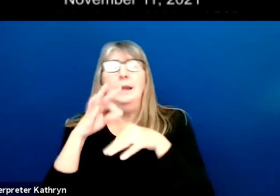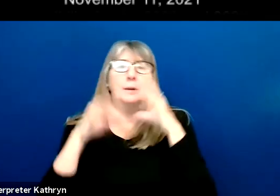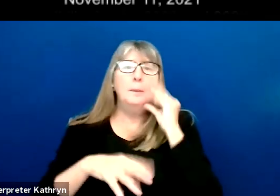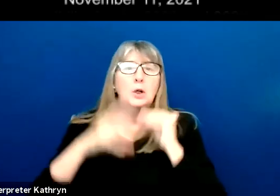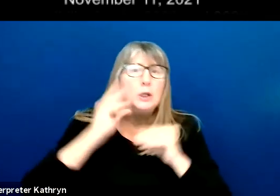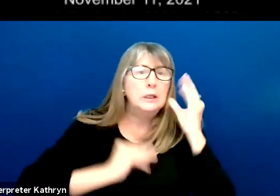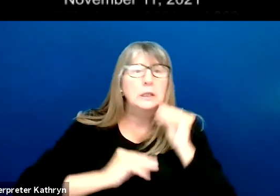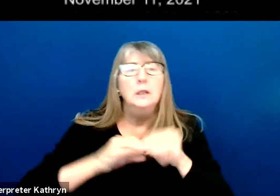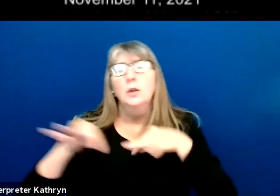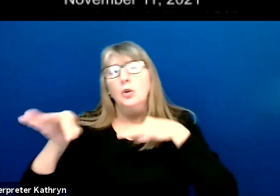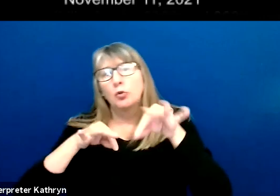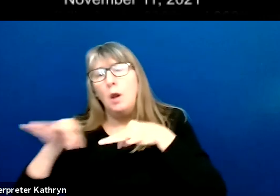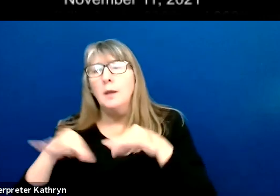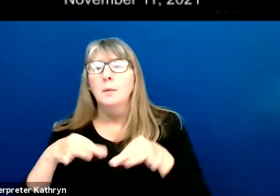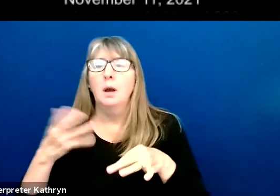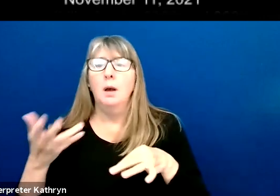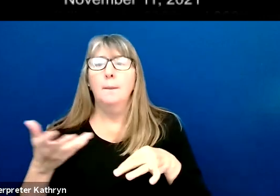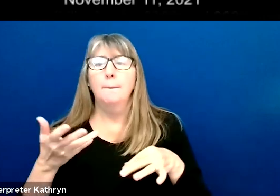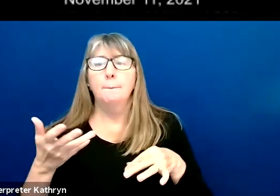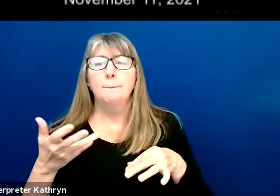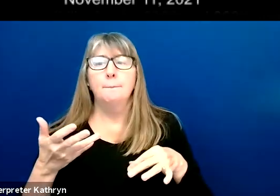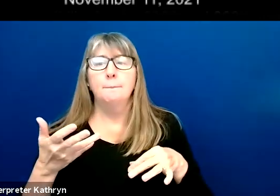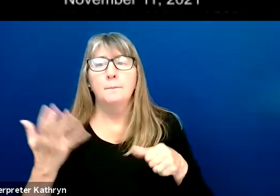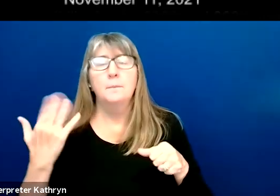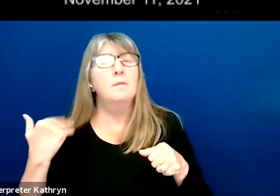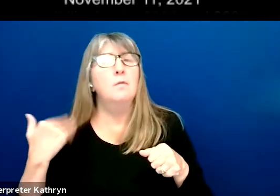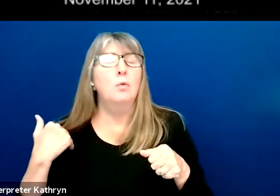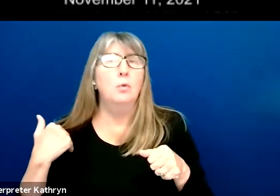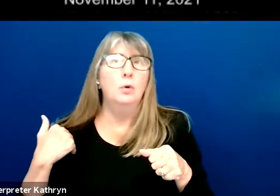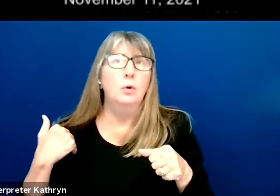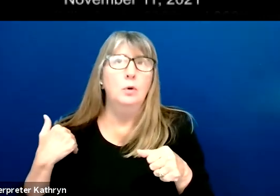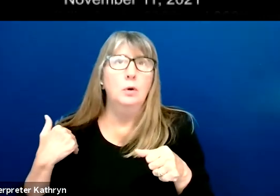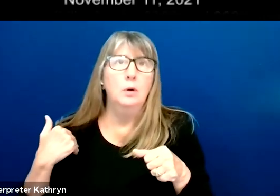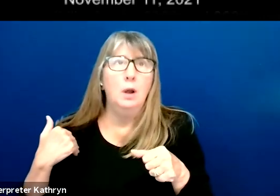experiences. And when I was